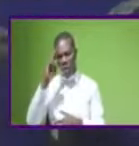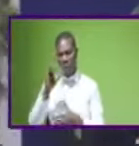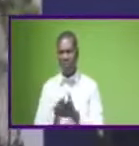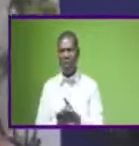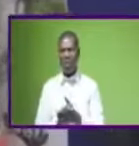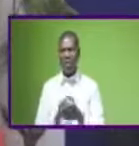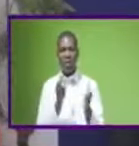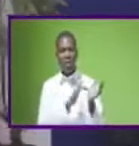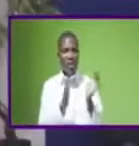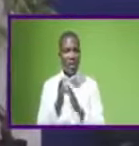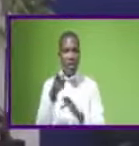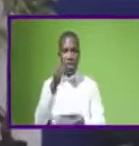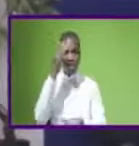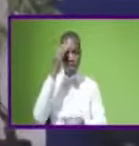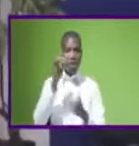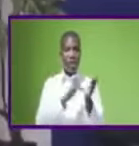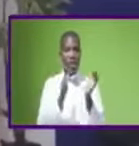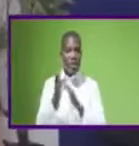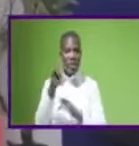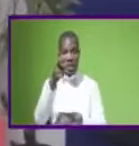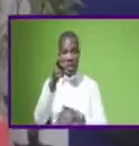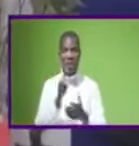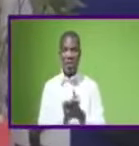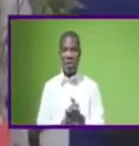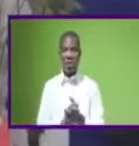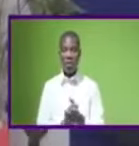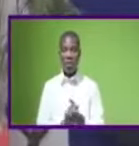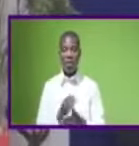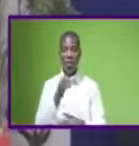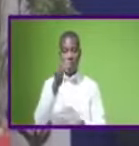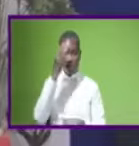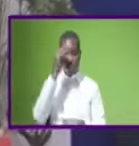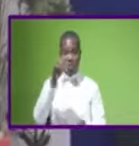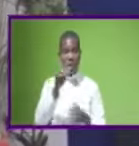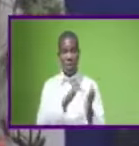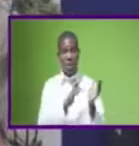Now yes, mudeno. Do you know Jesus, who he is?